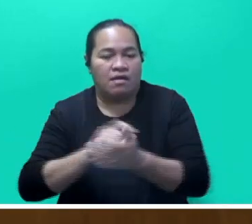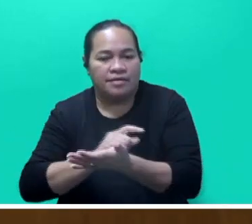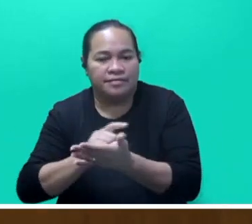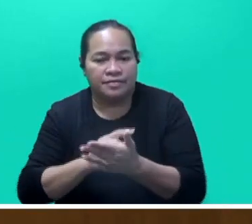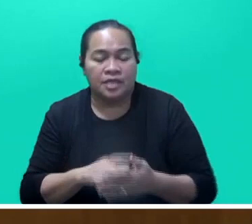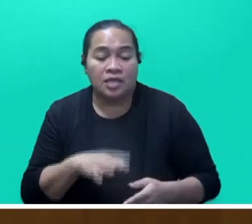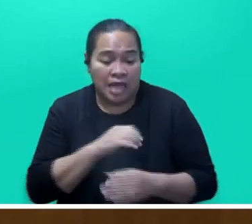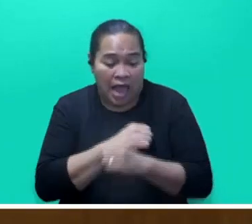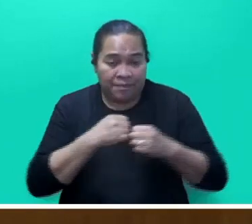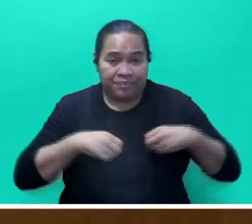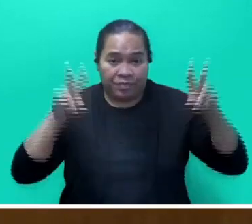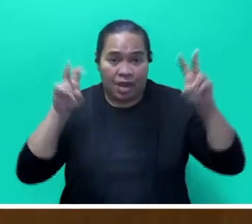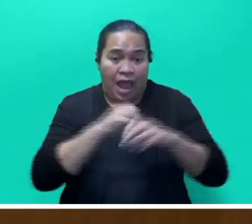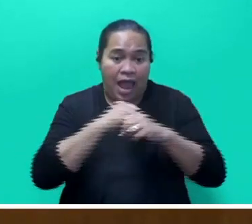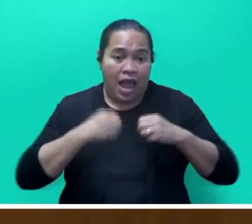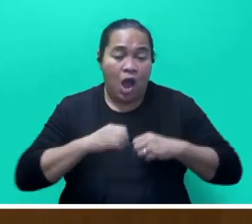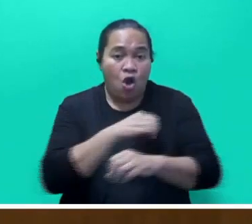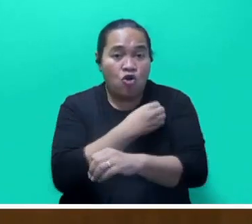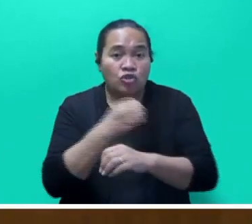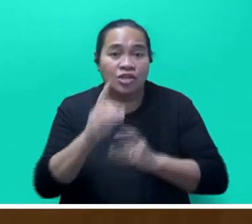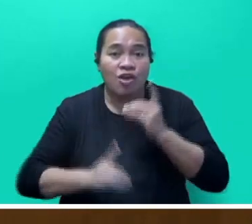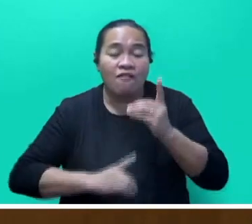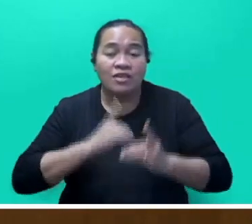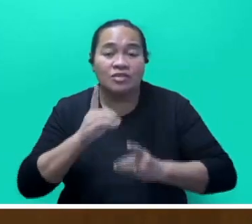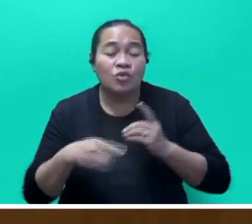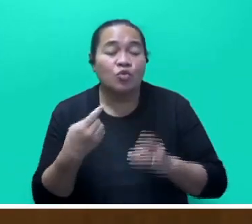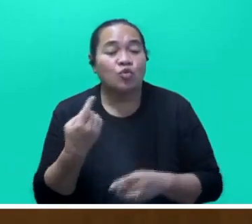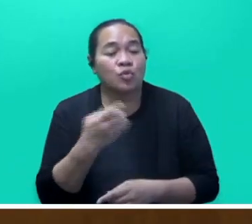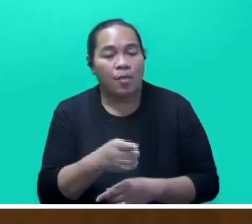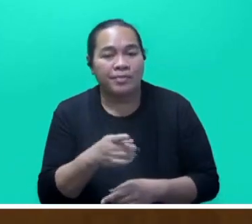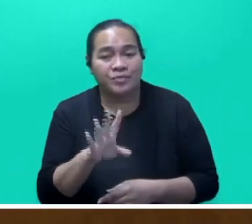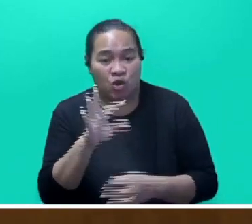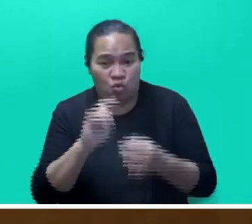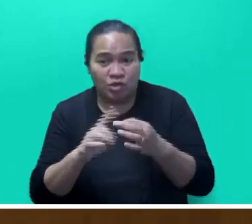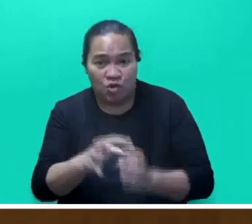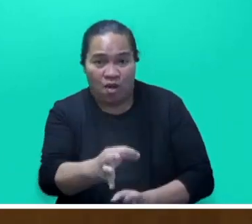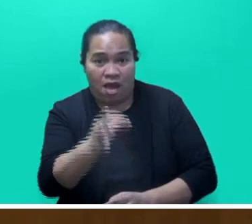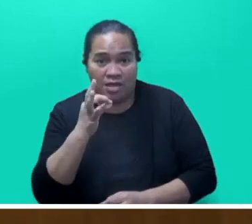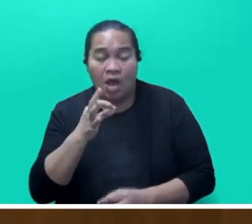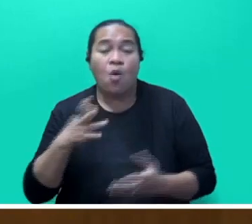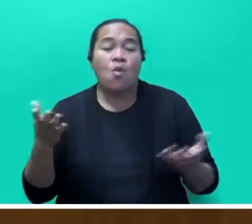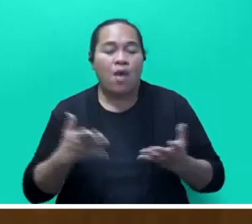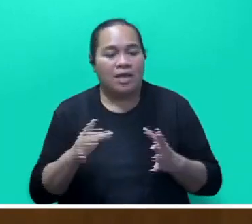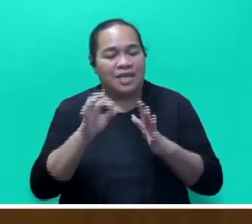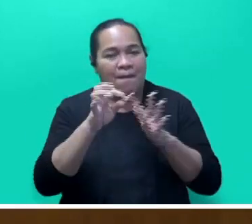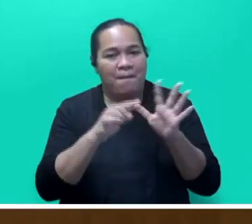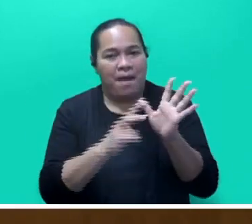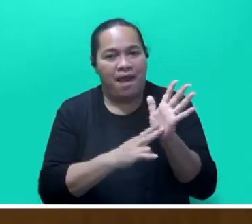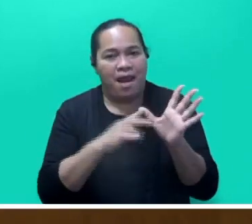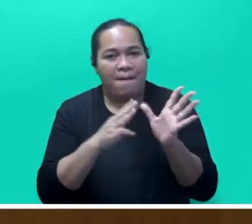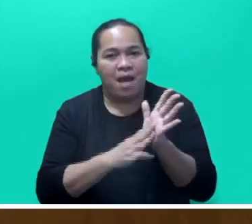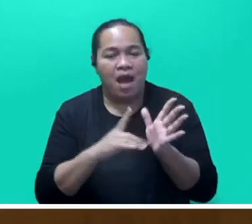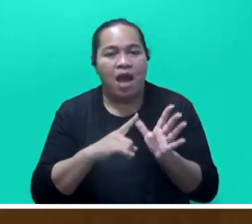Our Ocean Conference that the Honourable Rabuka is asking about, which was held in the Panama